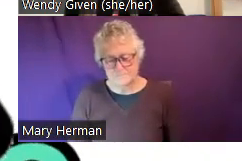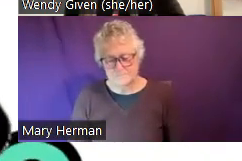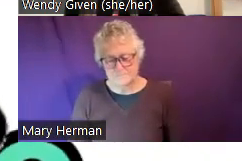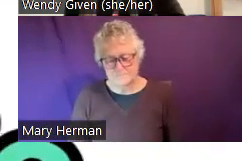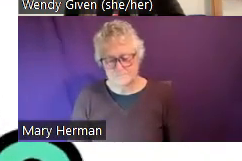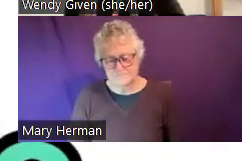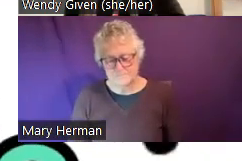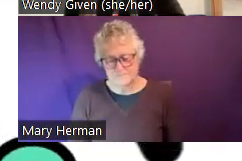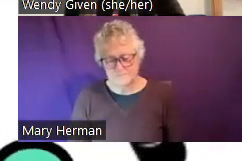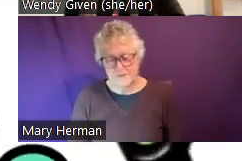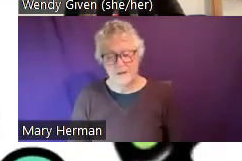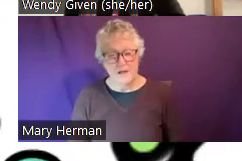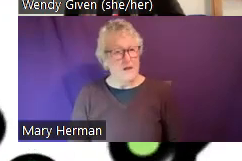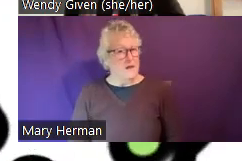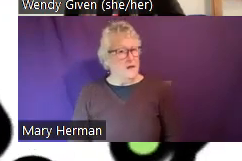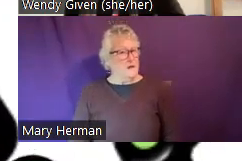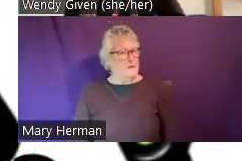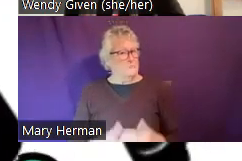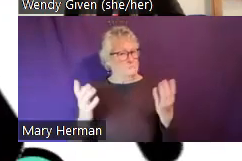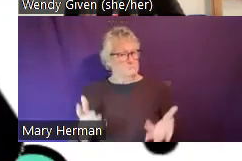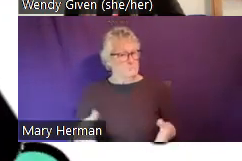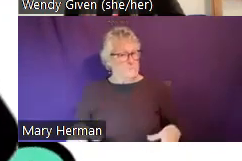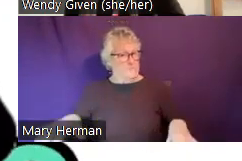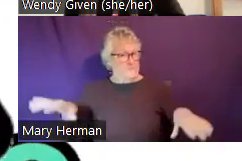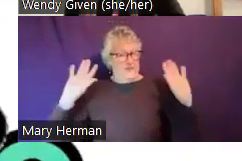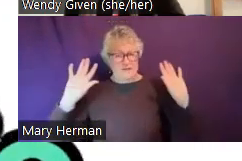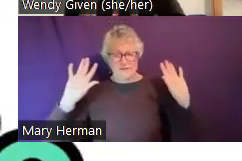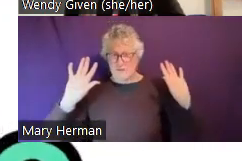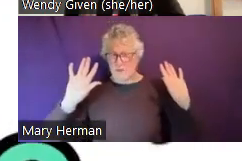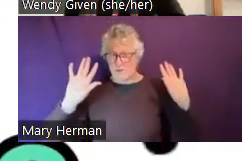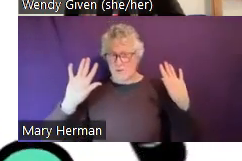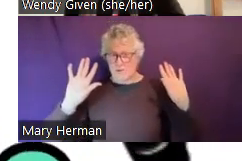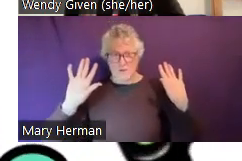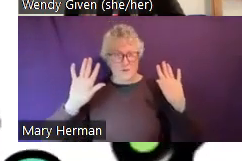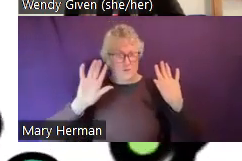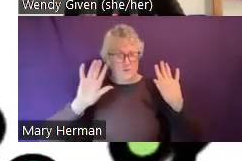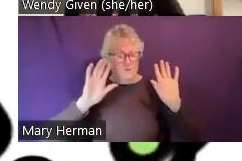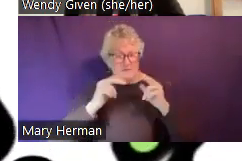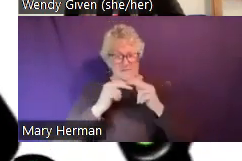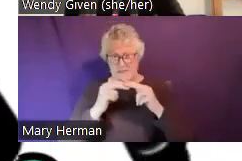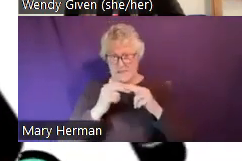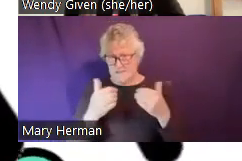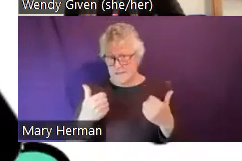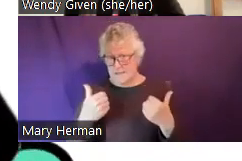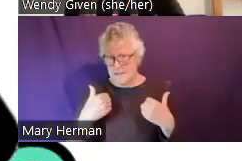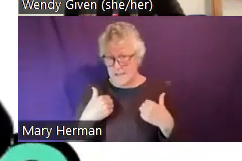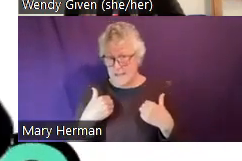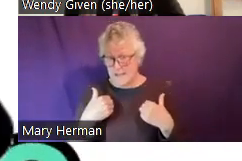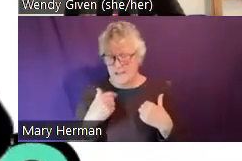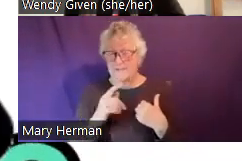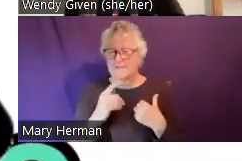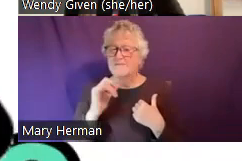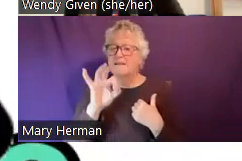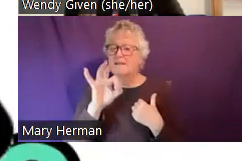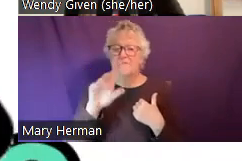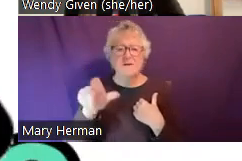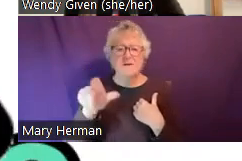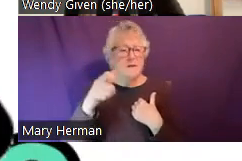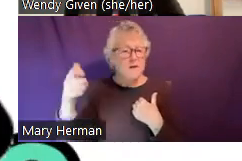But that's all of the slides I have presented. And if there are other questions, you can put them into